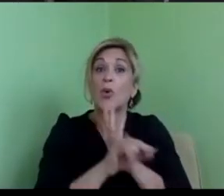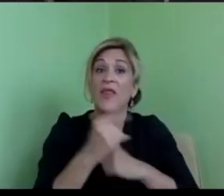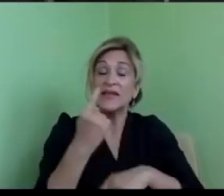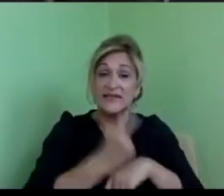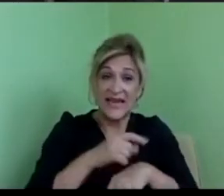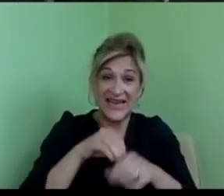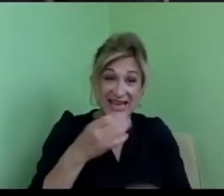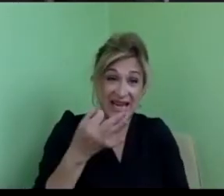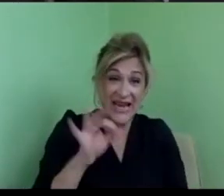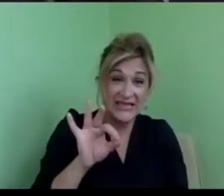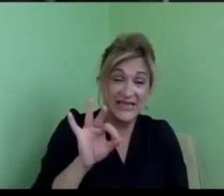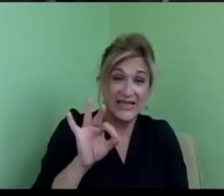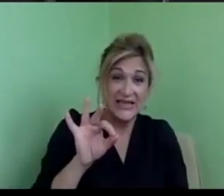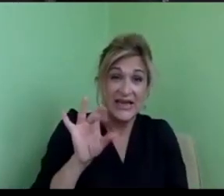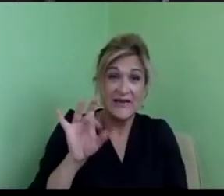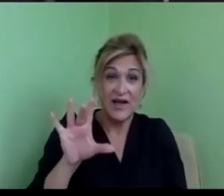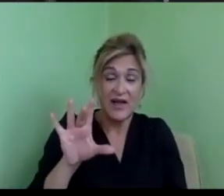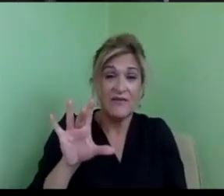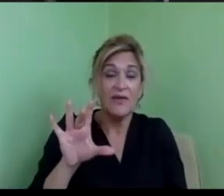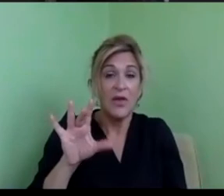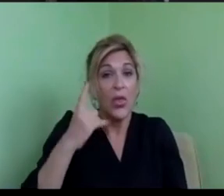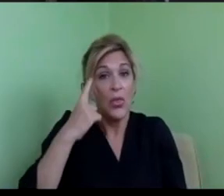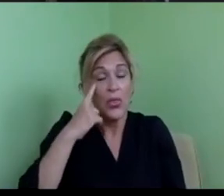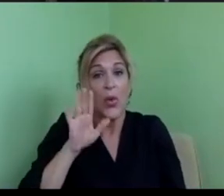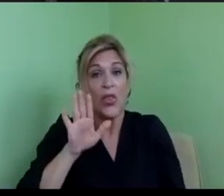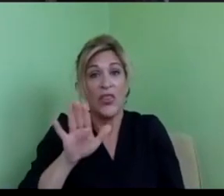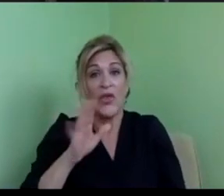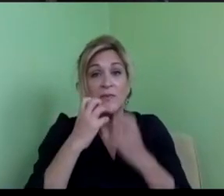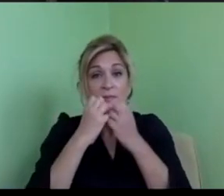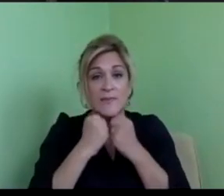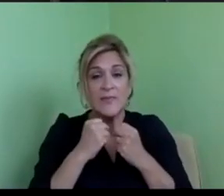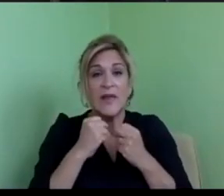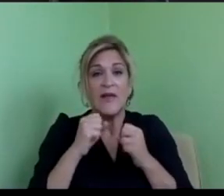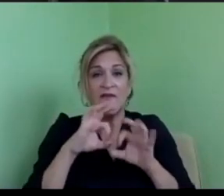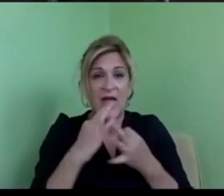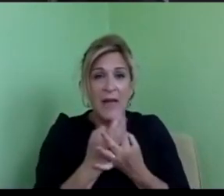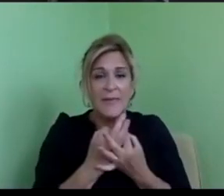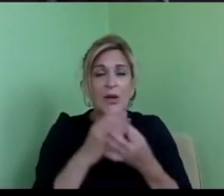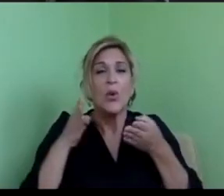1985 thought that their loved ones were buried in 1985 and 1986